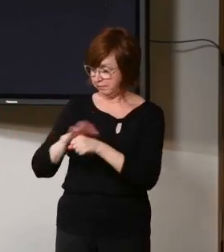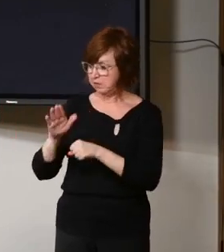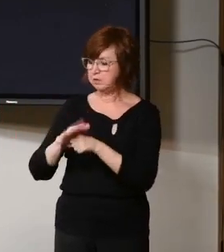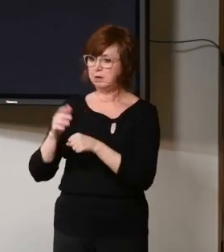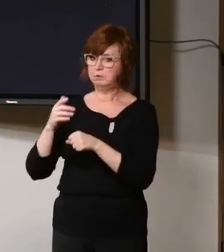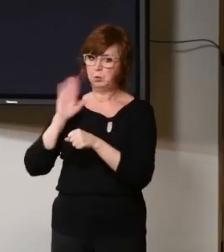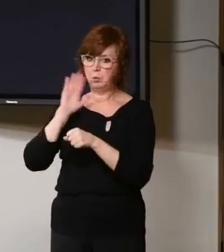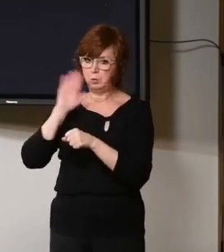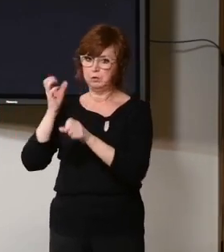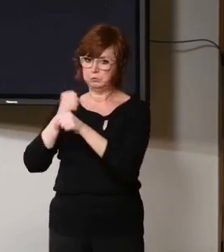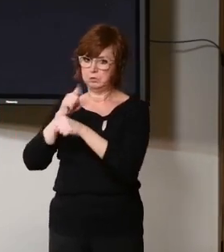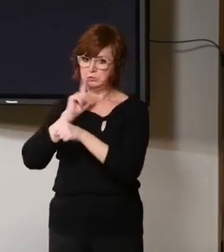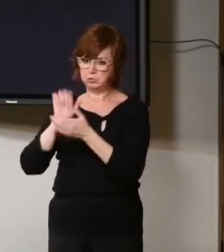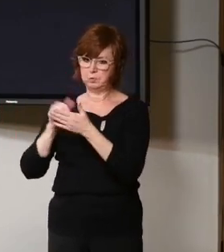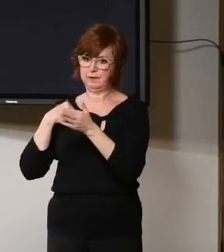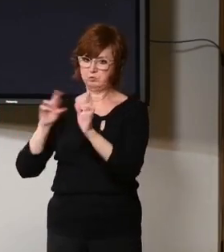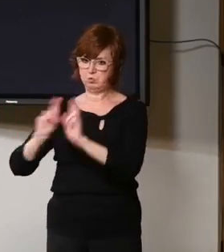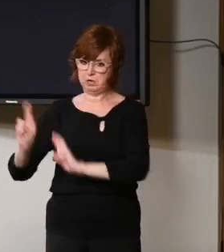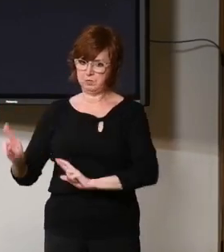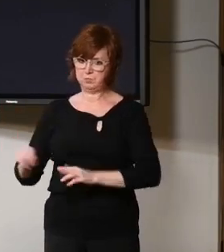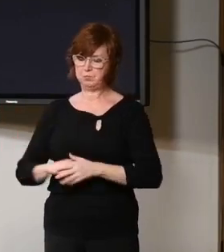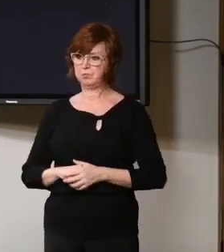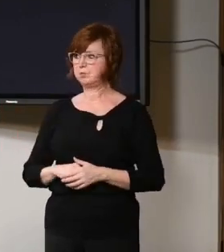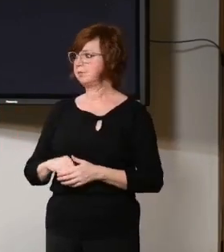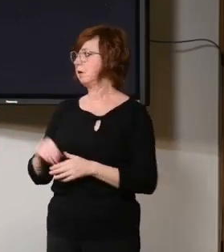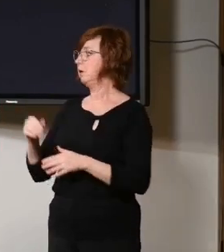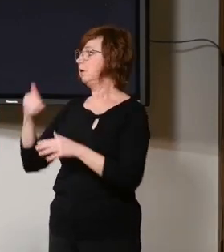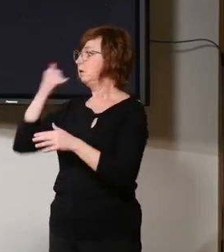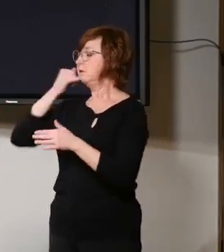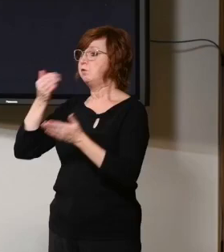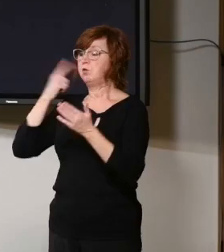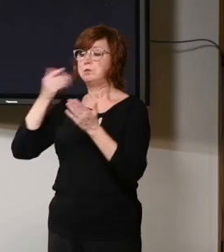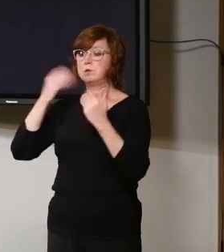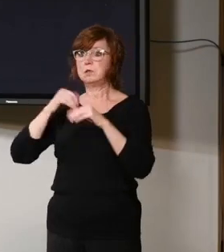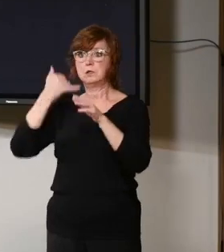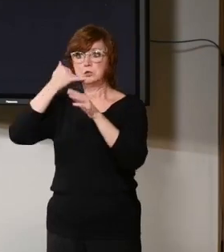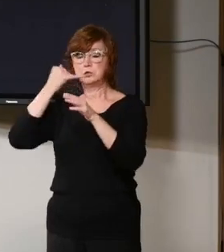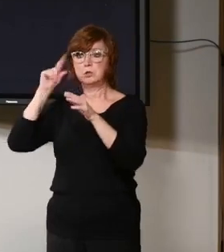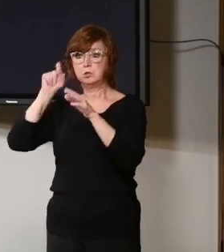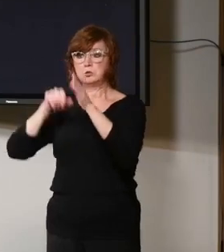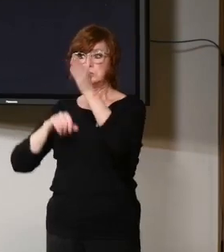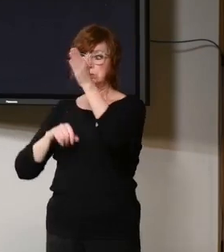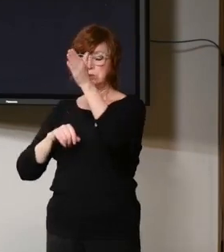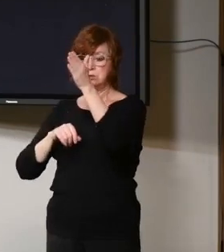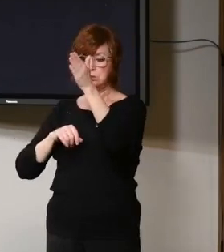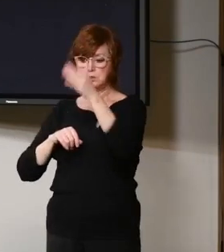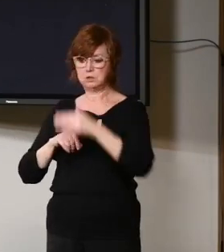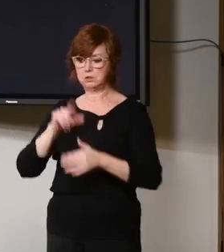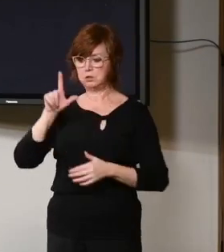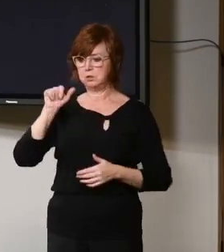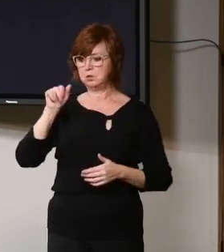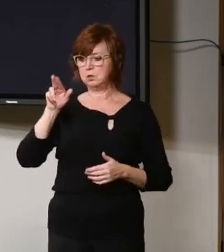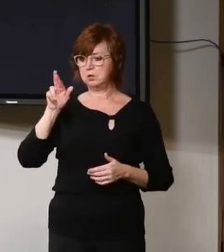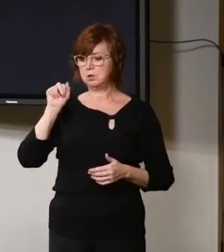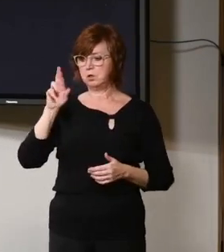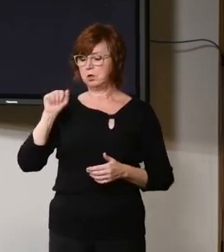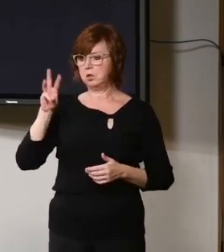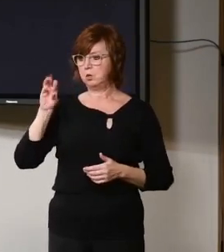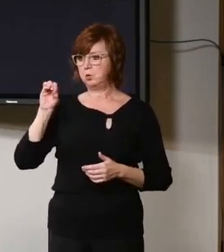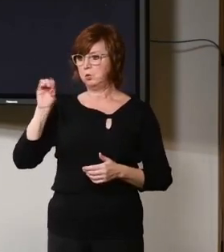place to support that care. We'll go to the phone lines for our next question, operator. We have Laura Woodward with